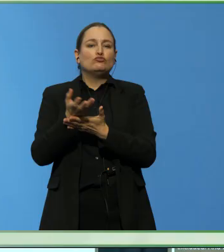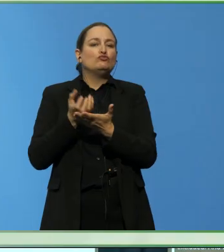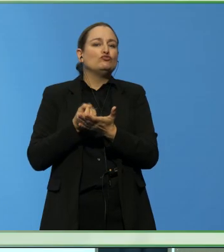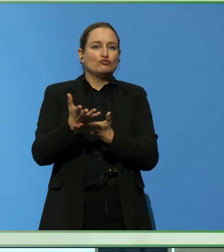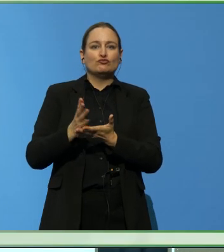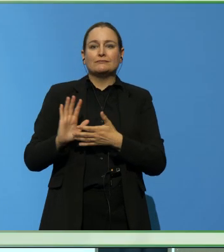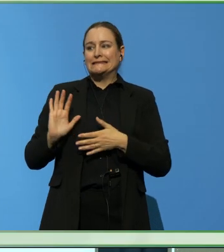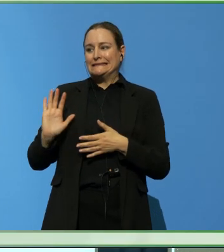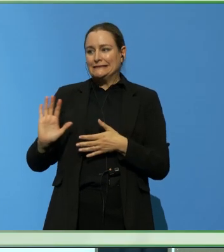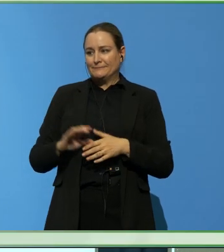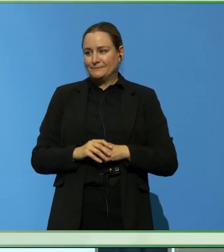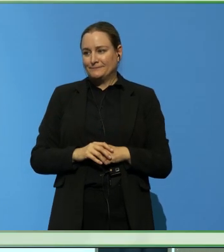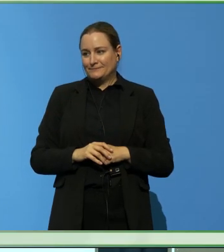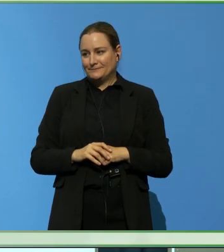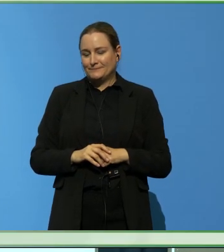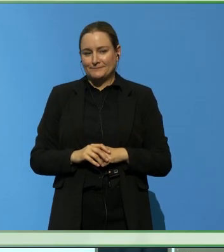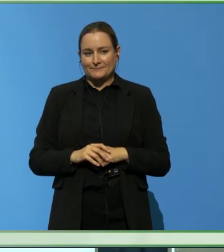My name is Rose Sure.